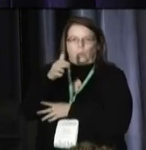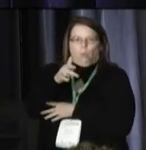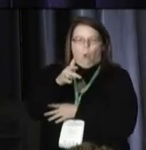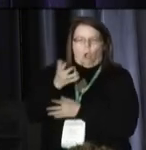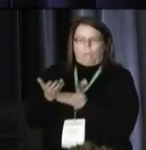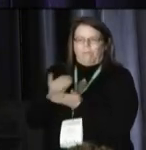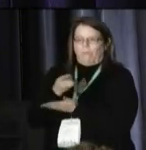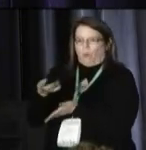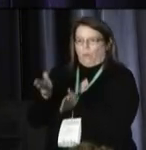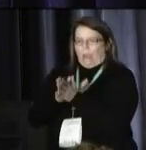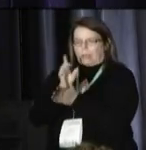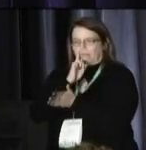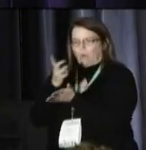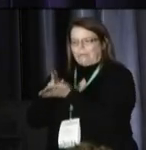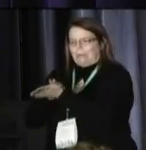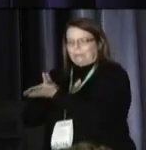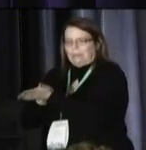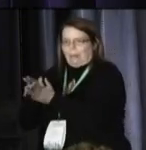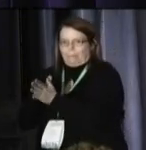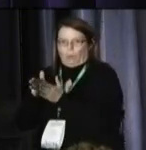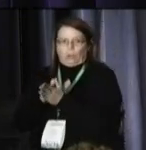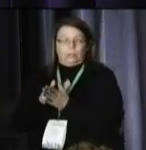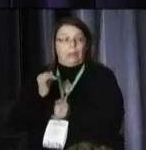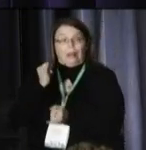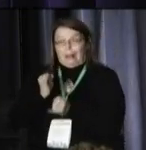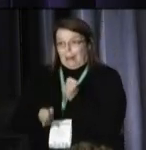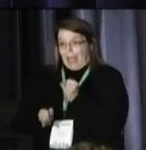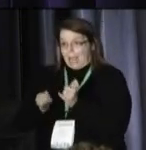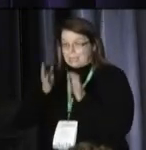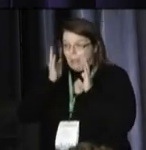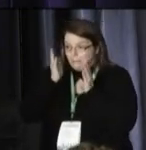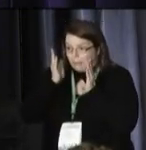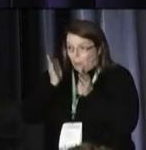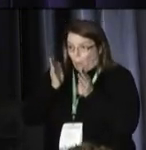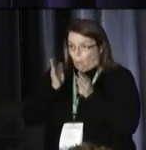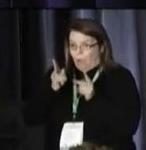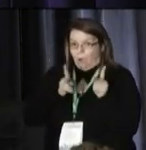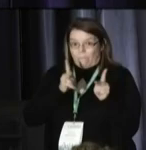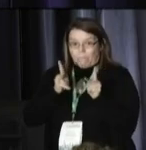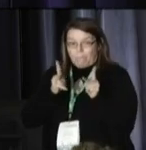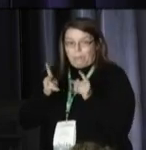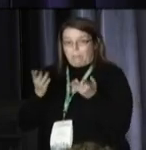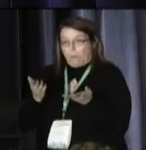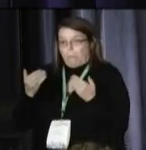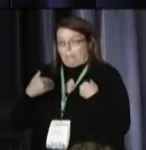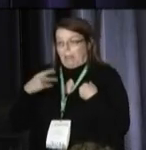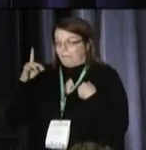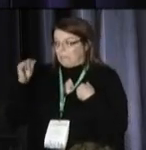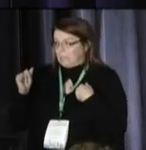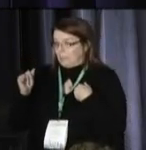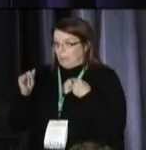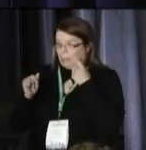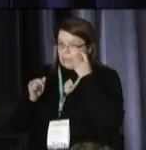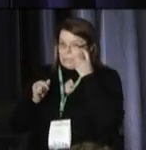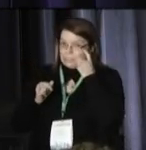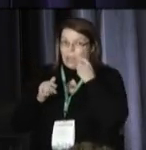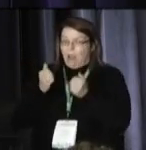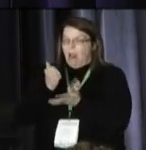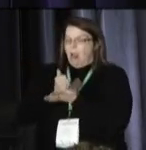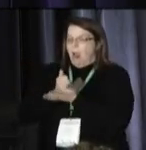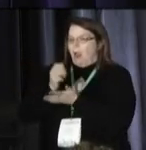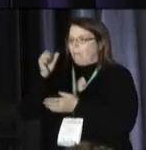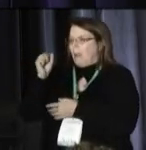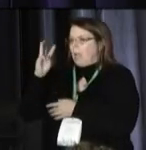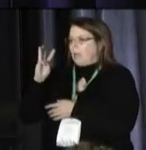Lastly, we ask that you please be aware of your fellow attendees who may have disabilities and help AWP be